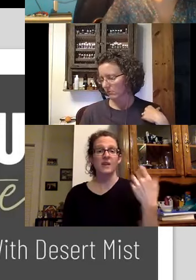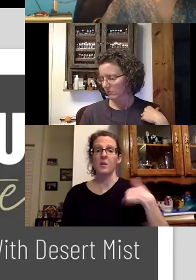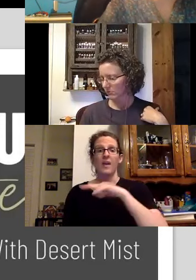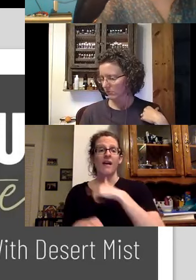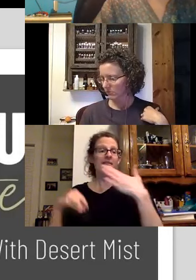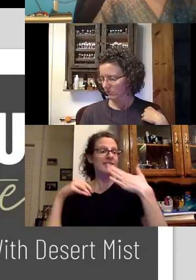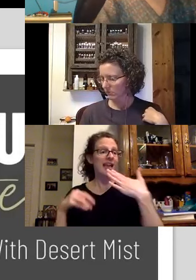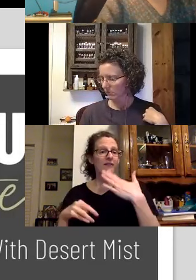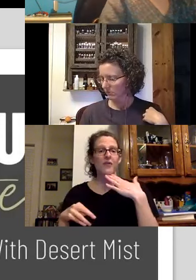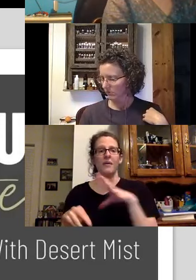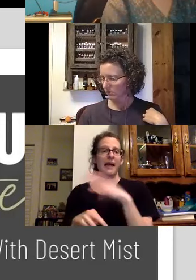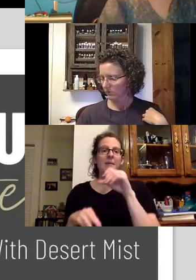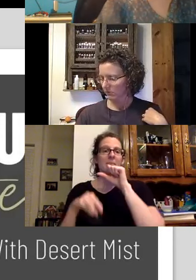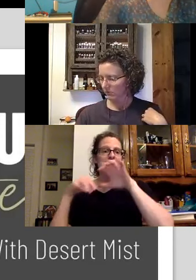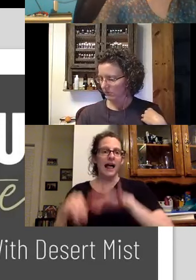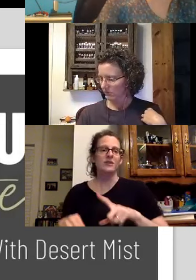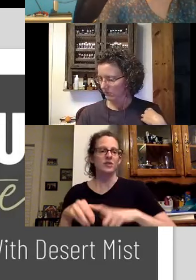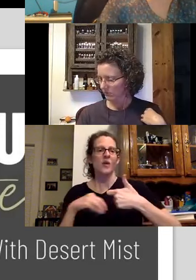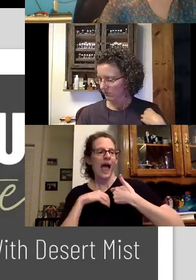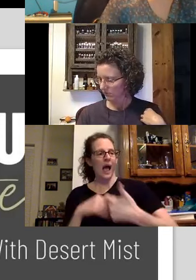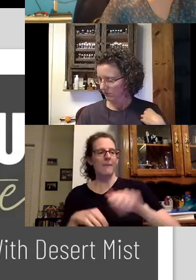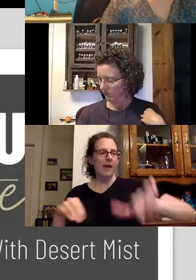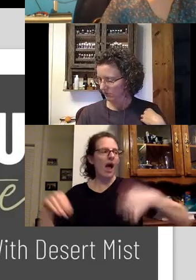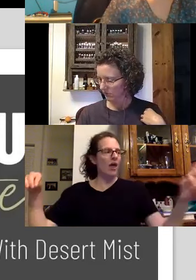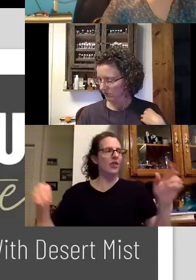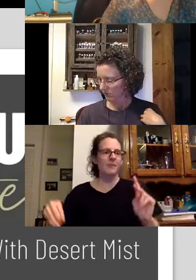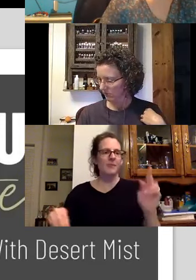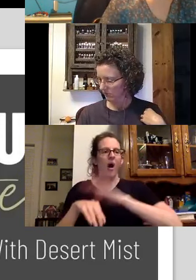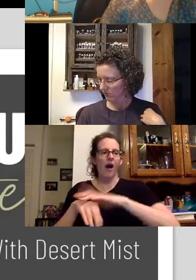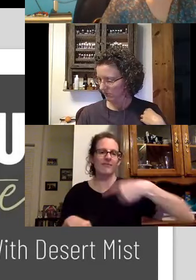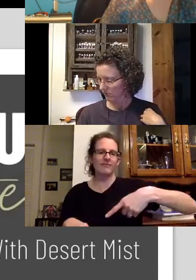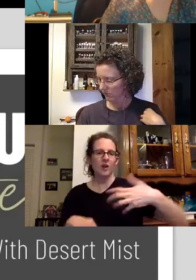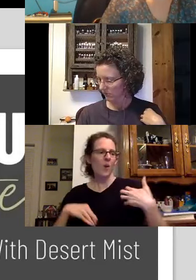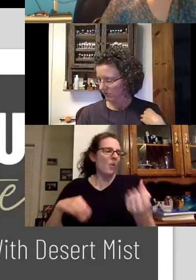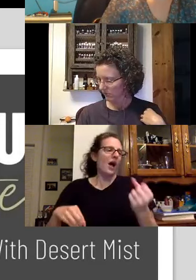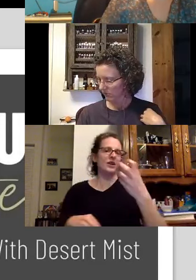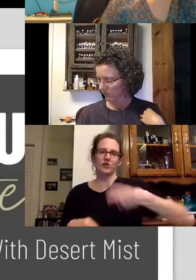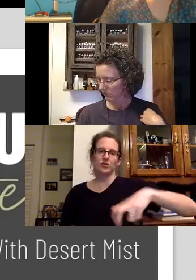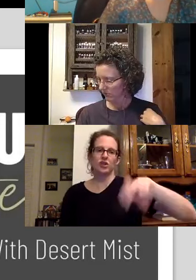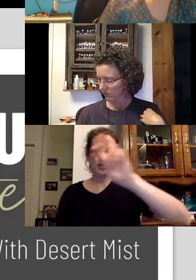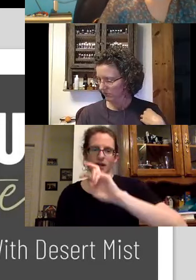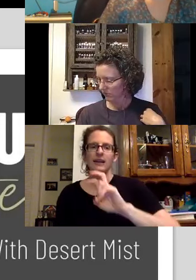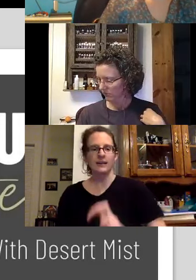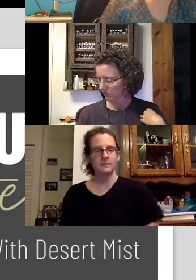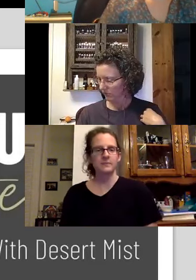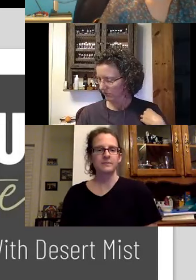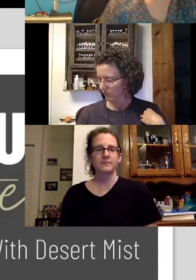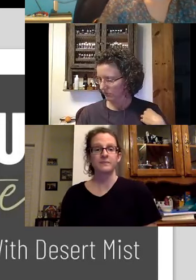and blessed to get to help people on their health and wellness journey. And